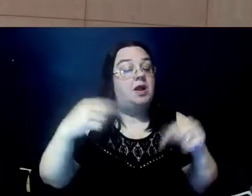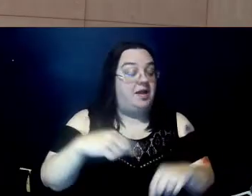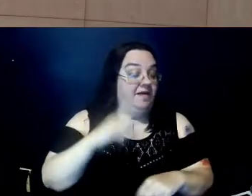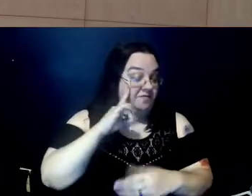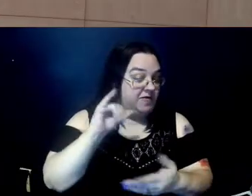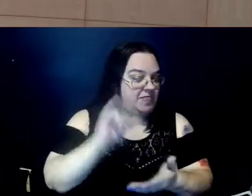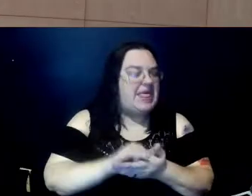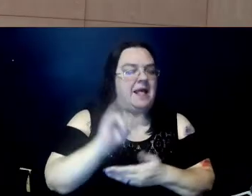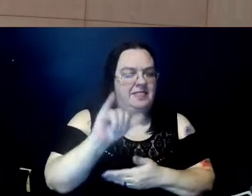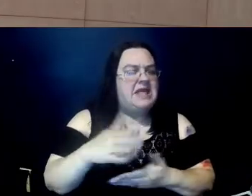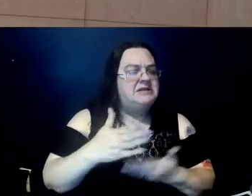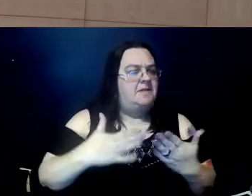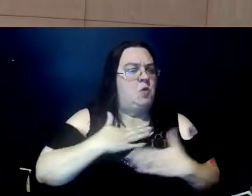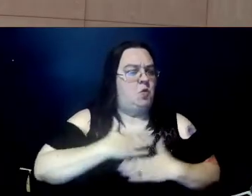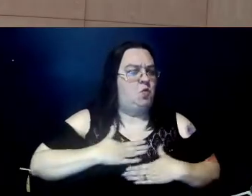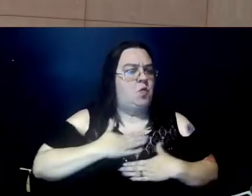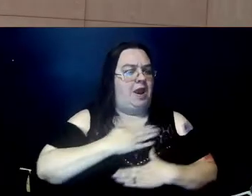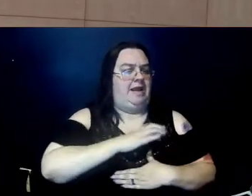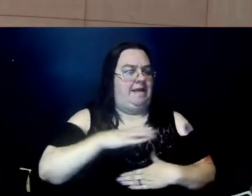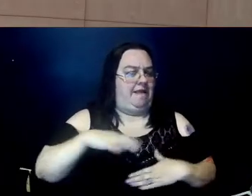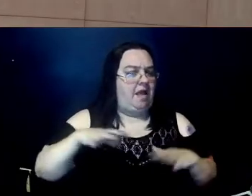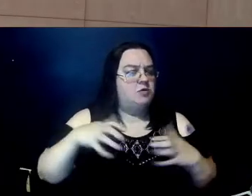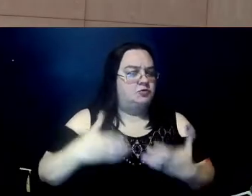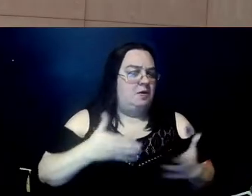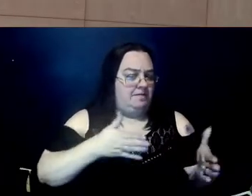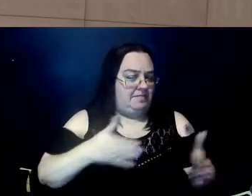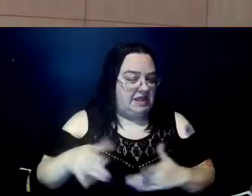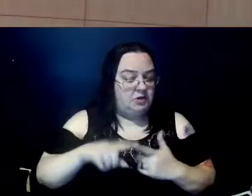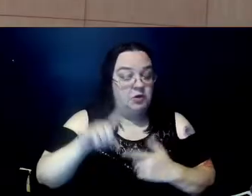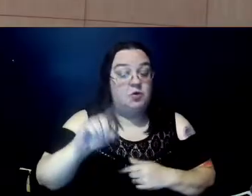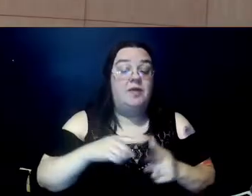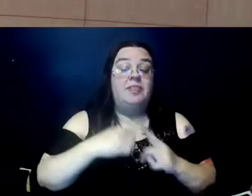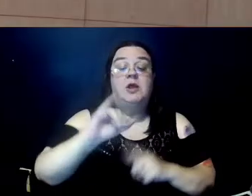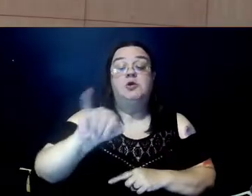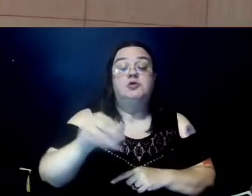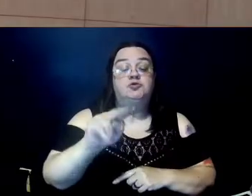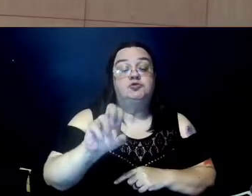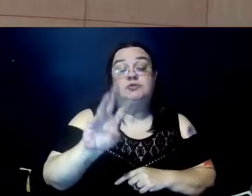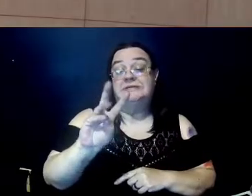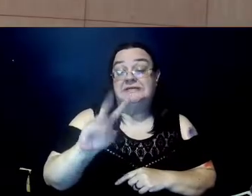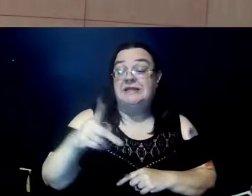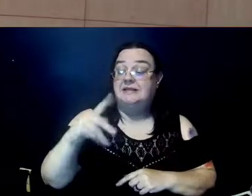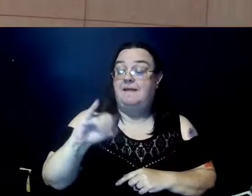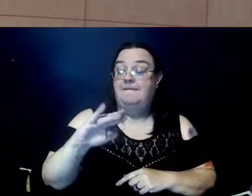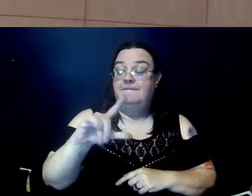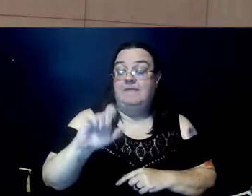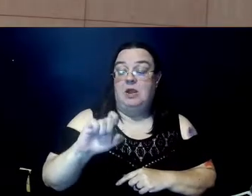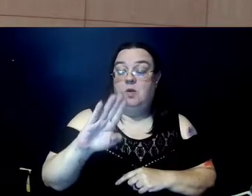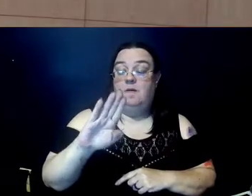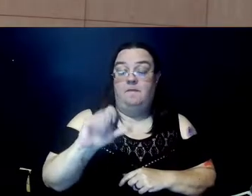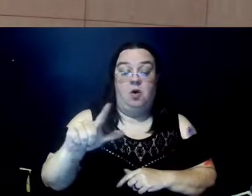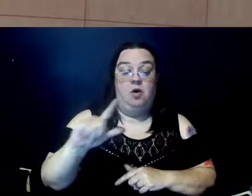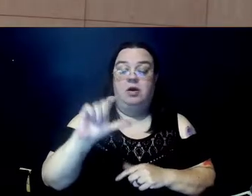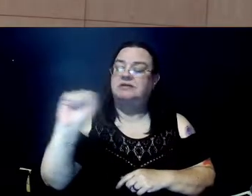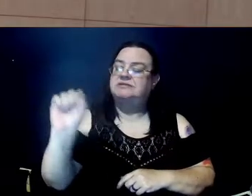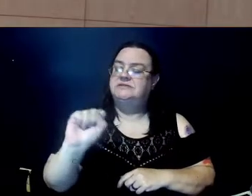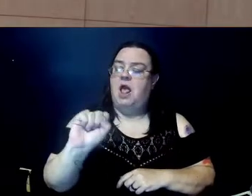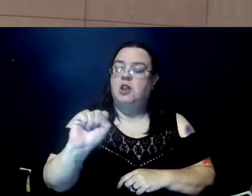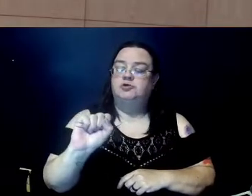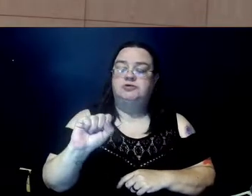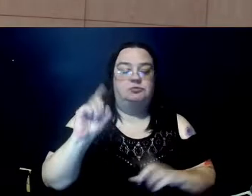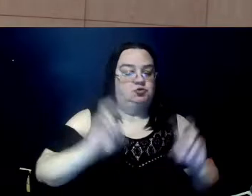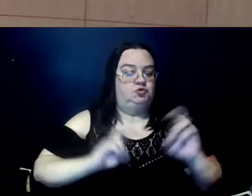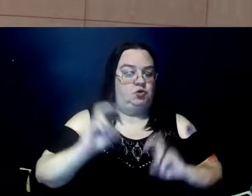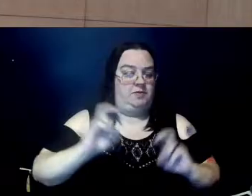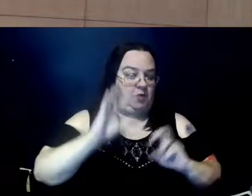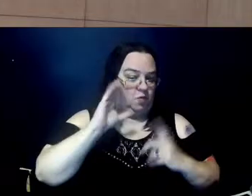will be doing. And June 6th, the pickleball scholarship tournament will occur. I believe this is the 4th year.